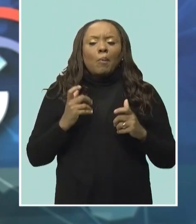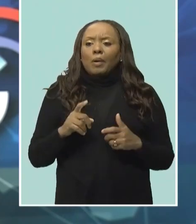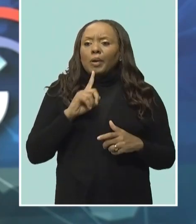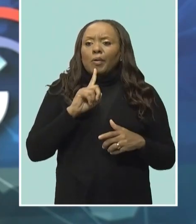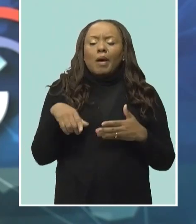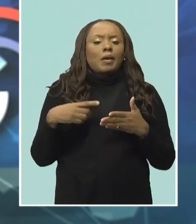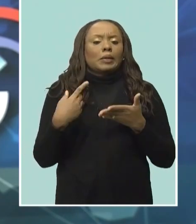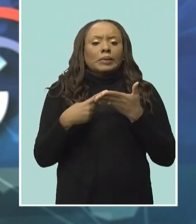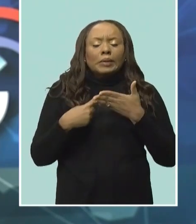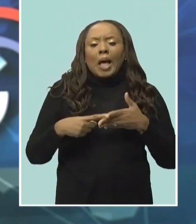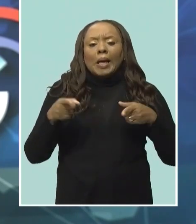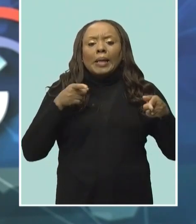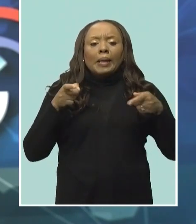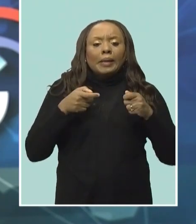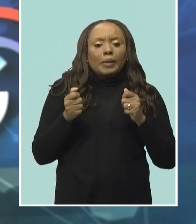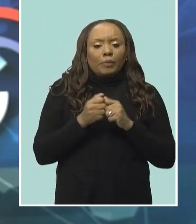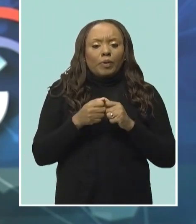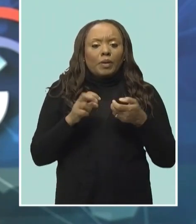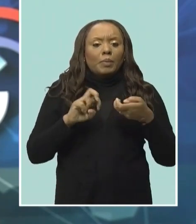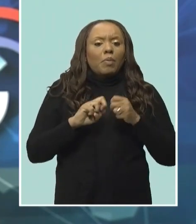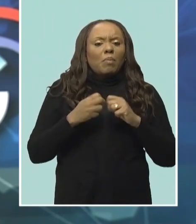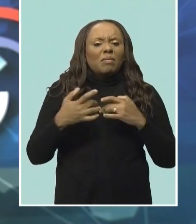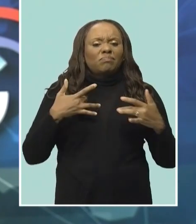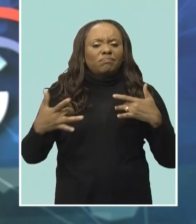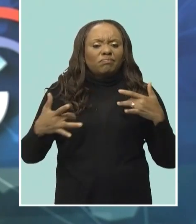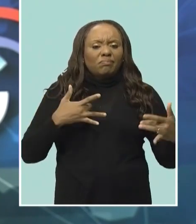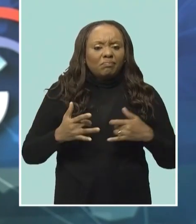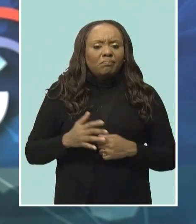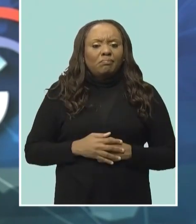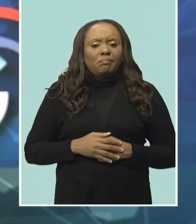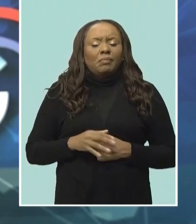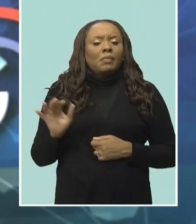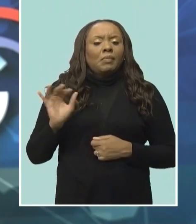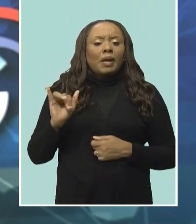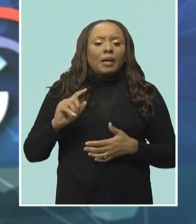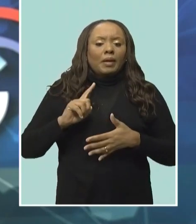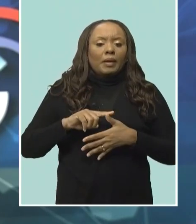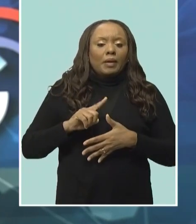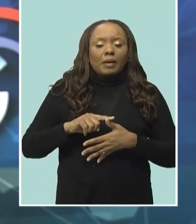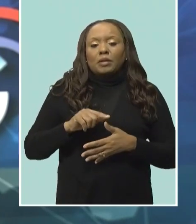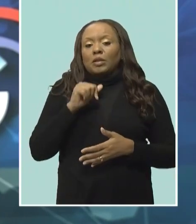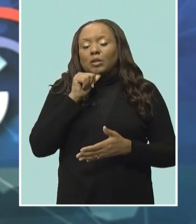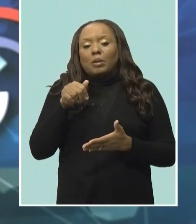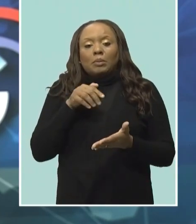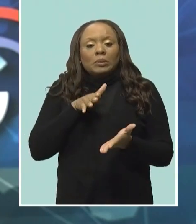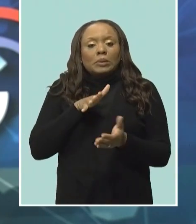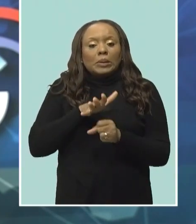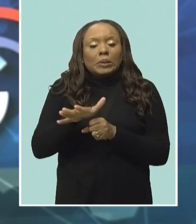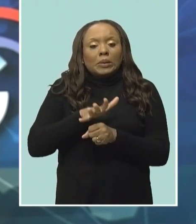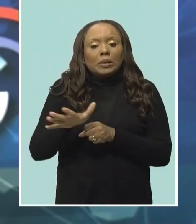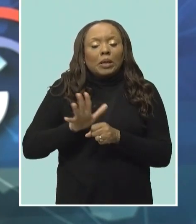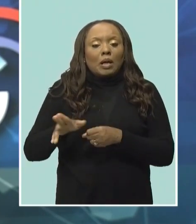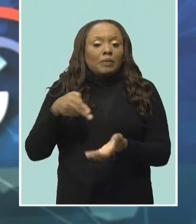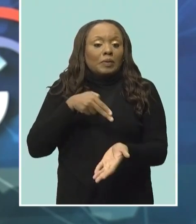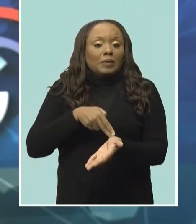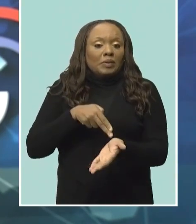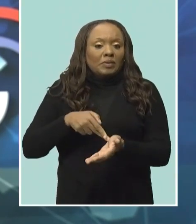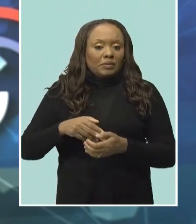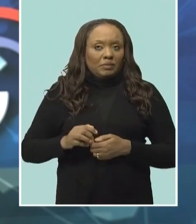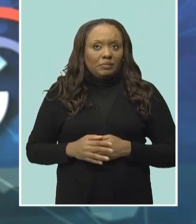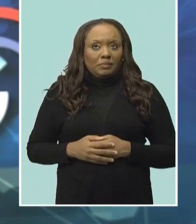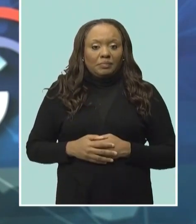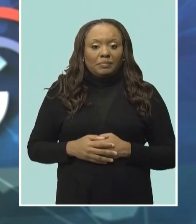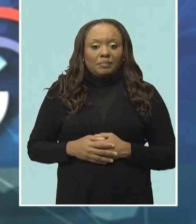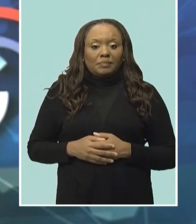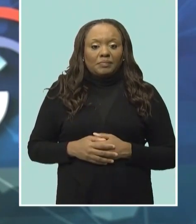facing healthcare in Barbados. Chief among them, the nurses' shortage and issues facing these healthcare professionals.